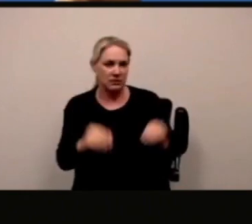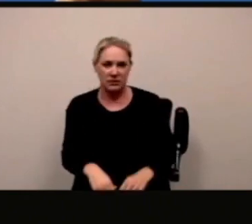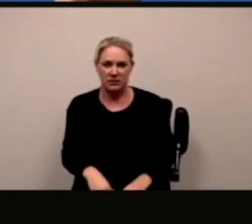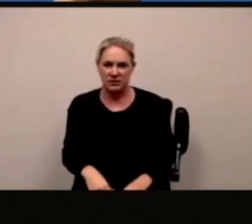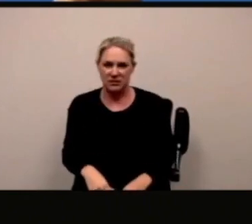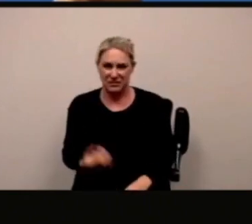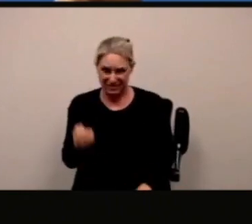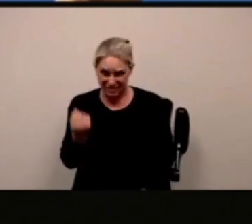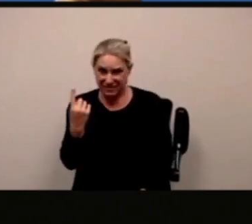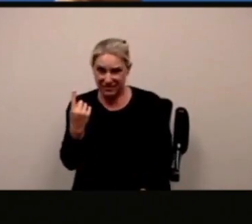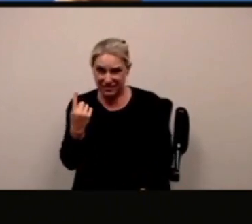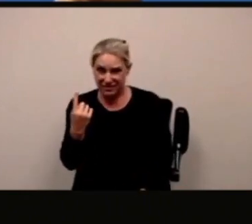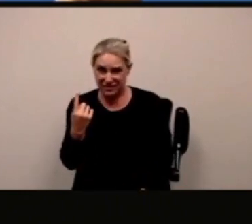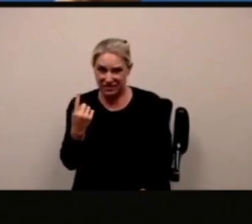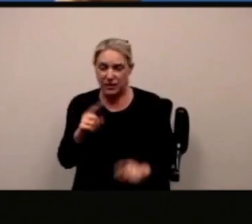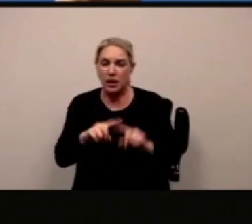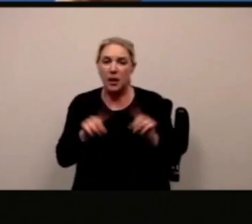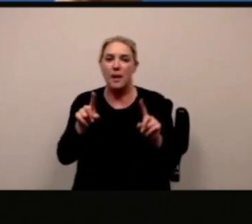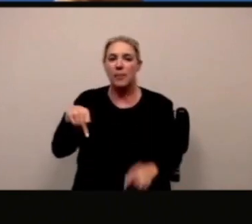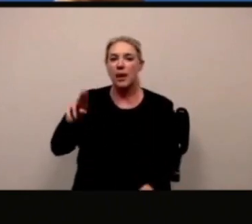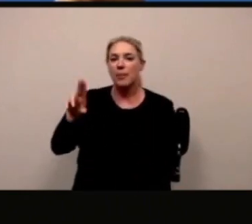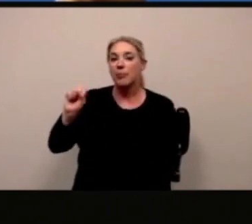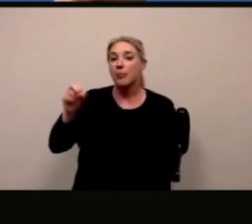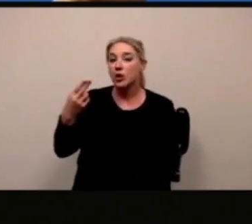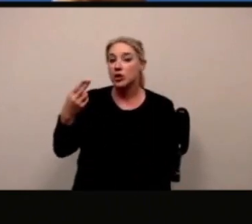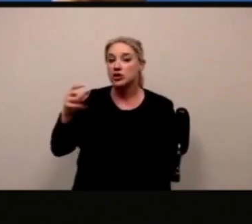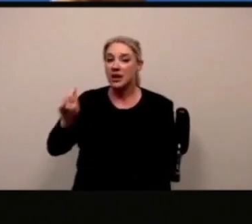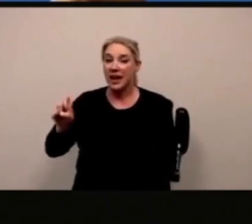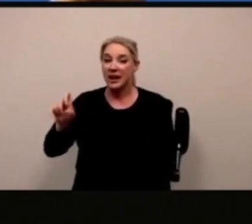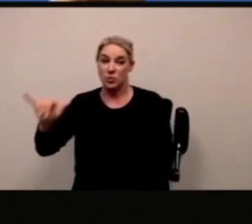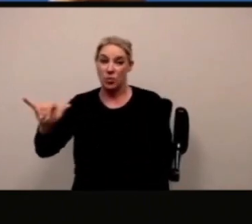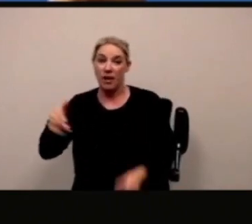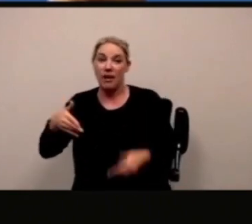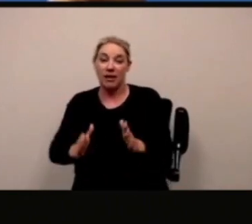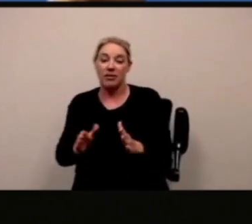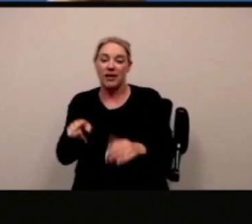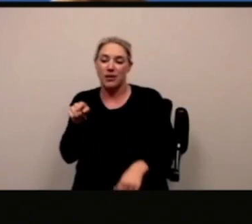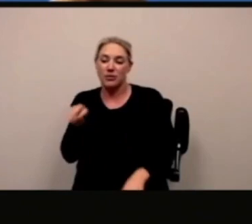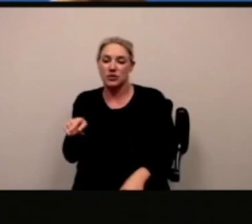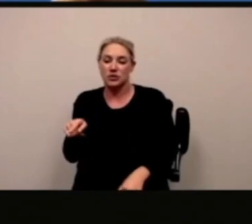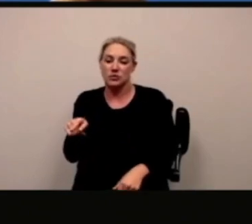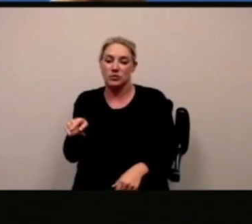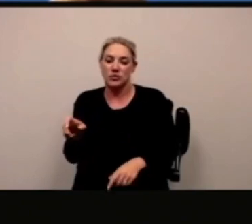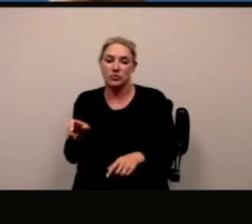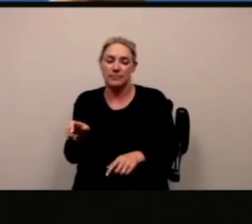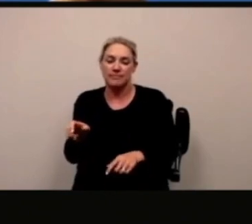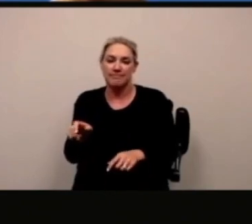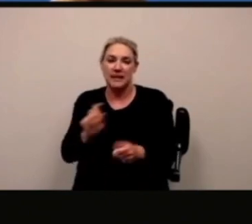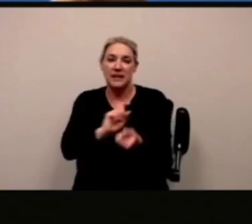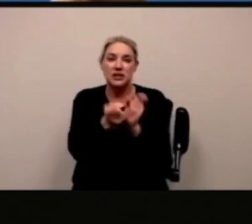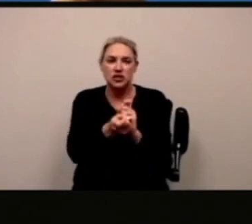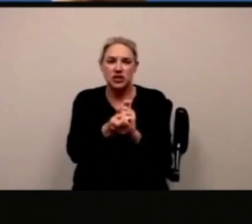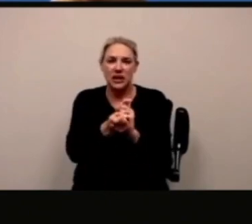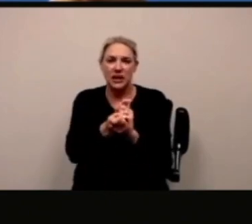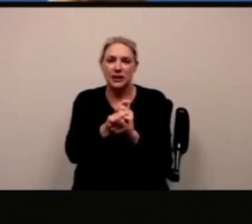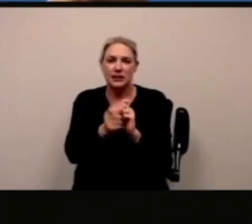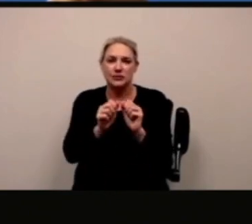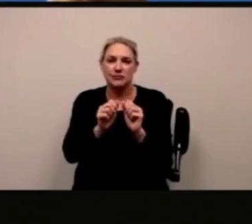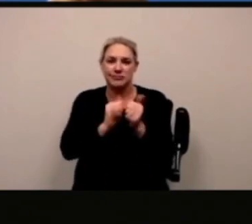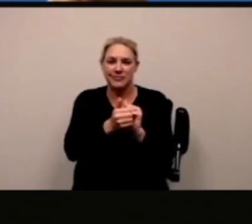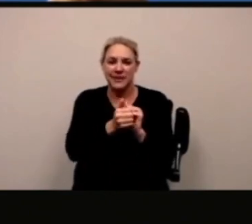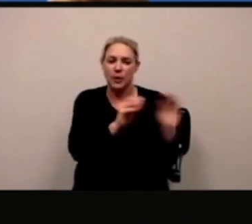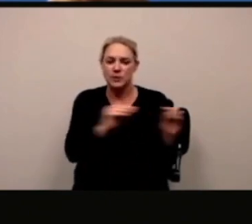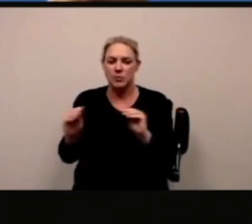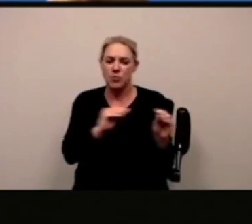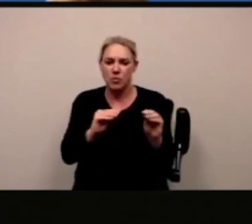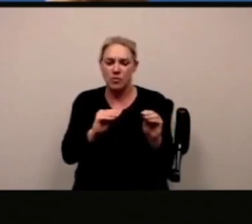But the push XY allows you to just apply a force directly up, no matter what way the sprite is facing, or directly to the side.